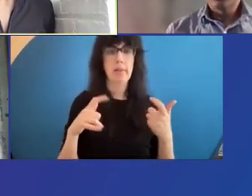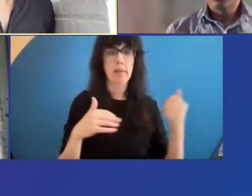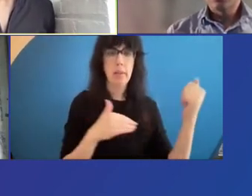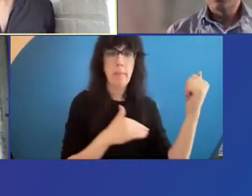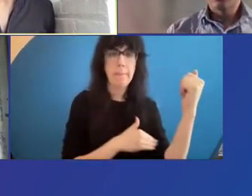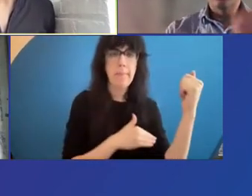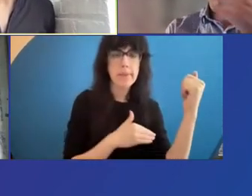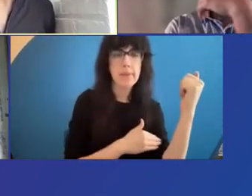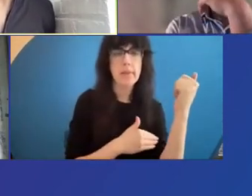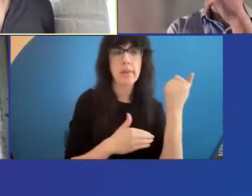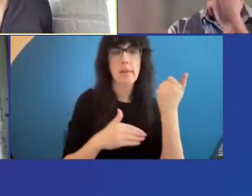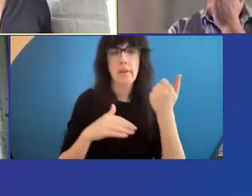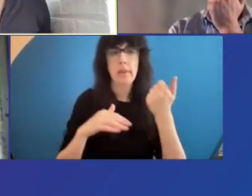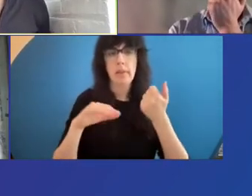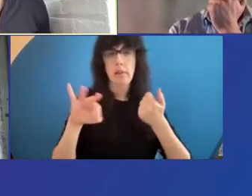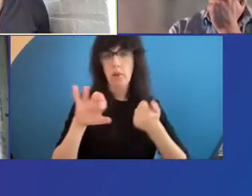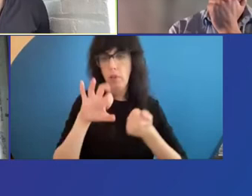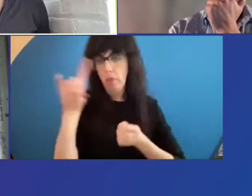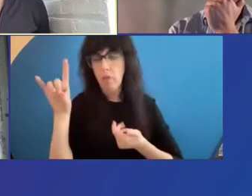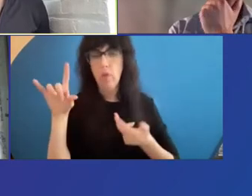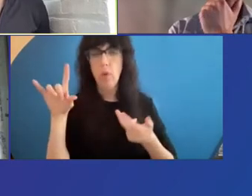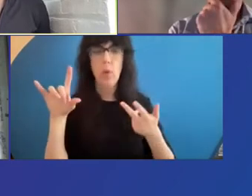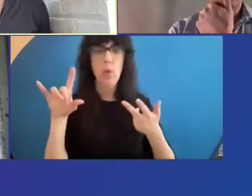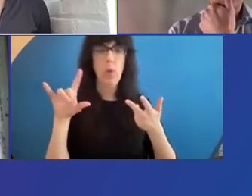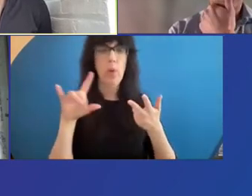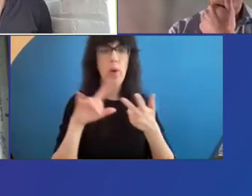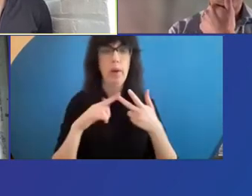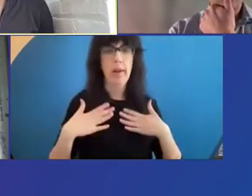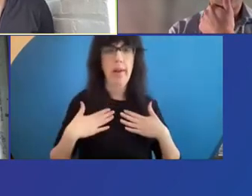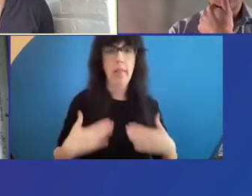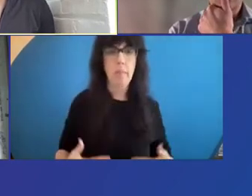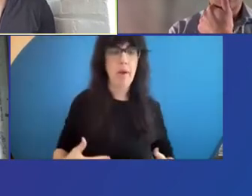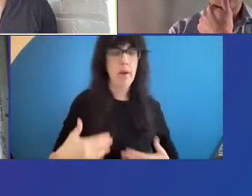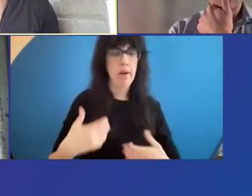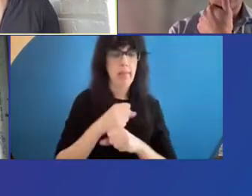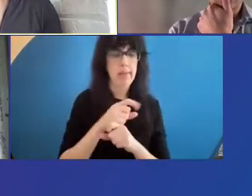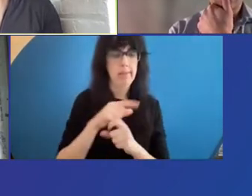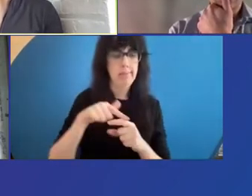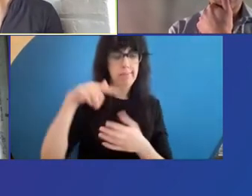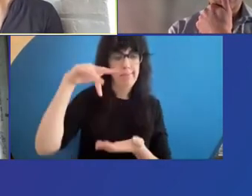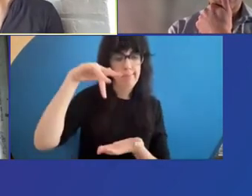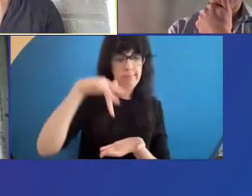muscle and the body that is making contact with the surface.